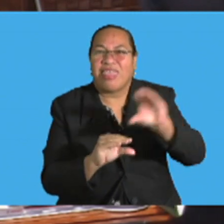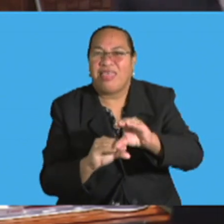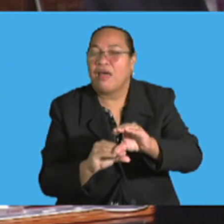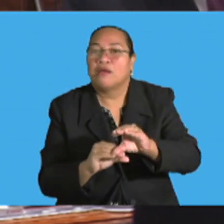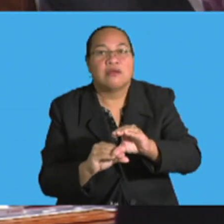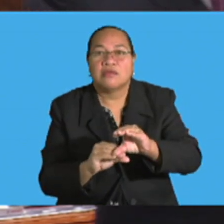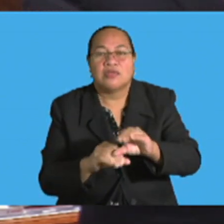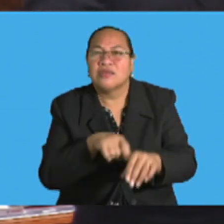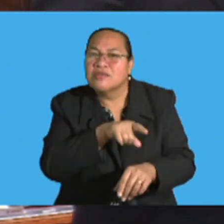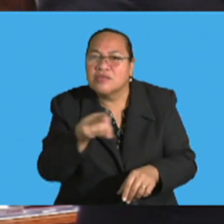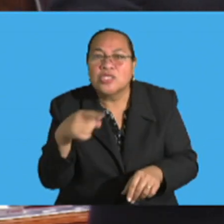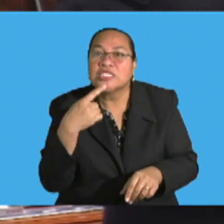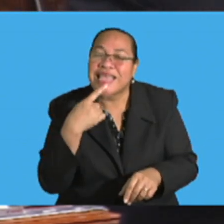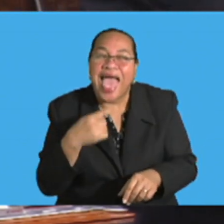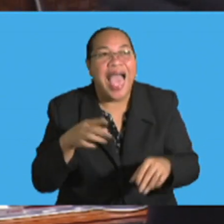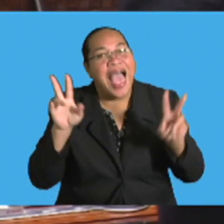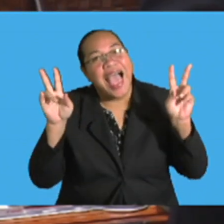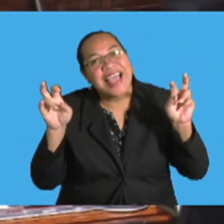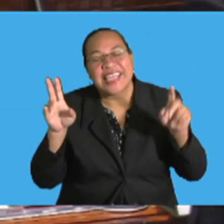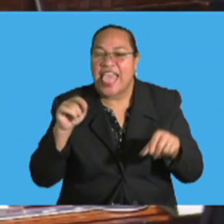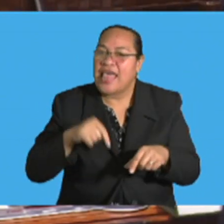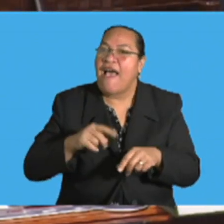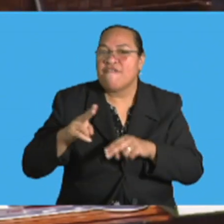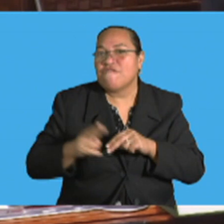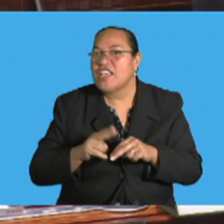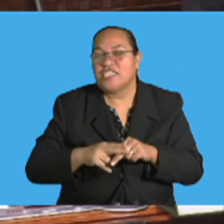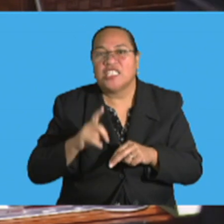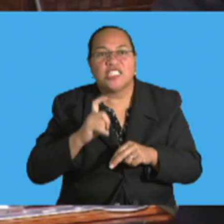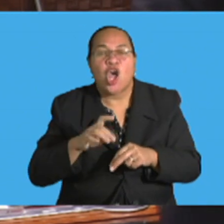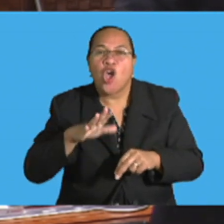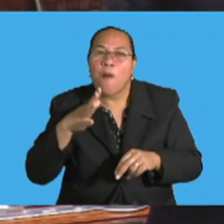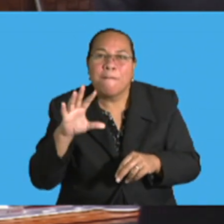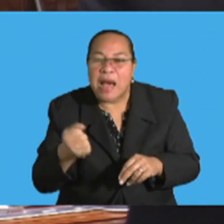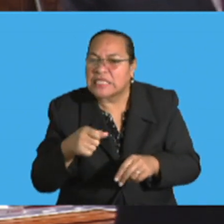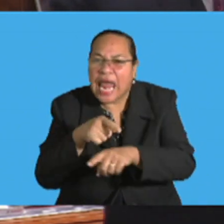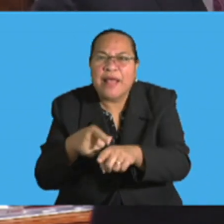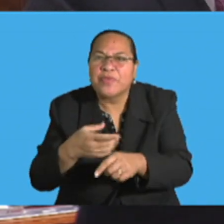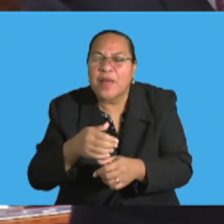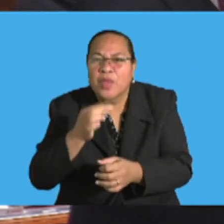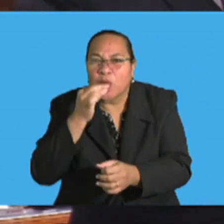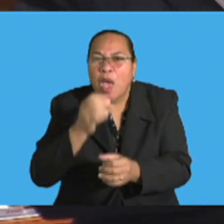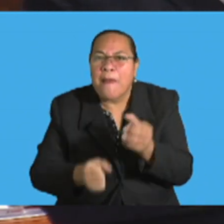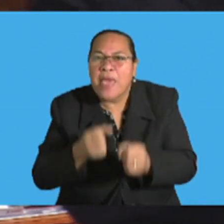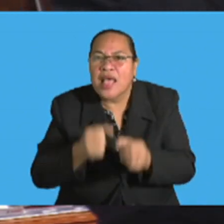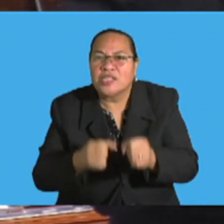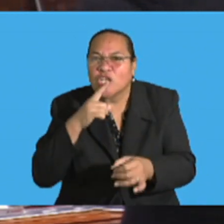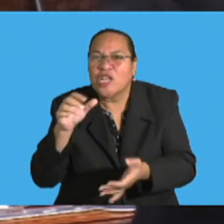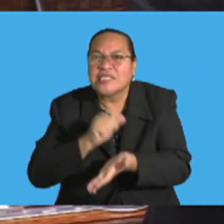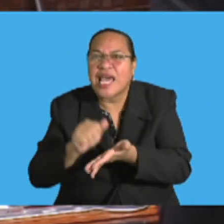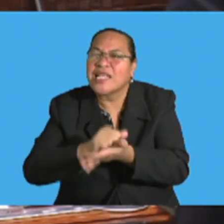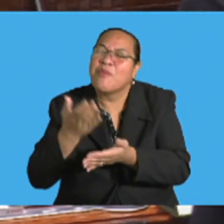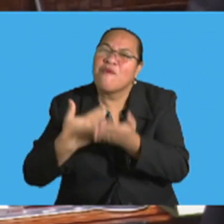Fiji is, and let's make Fiji, the milkshake price maybe should be kept to 50 cents, like the days when we were, I mean, they didn't say that, but maybe that's